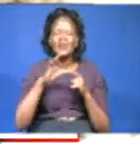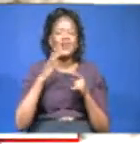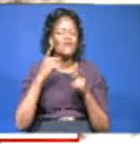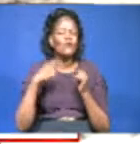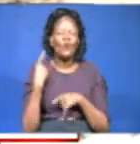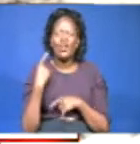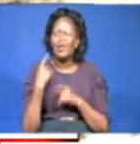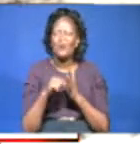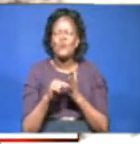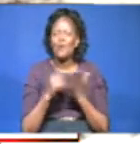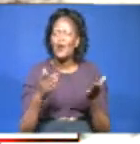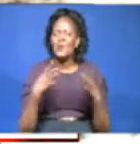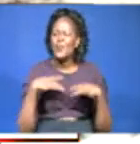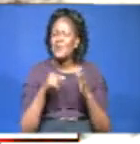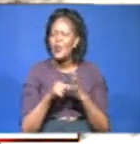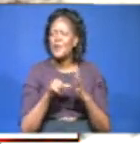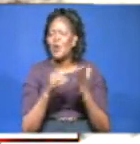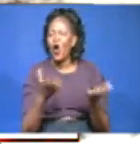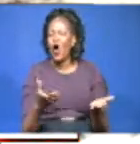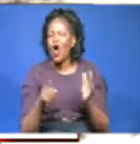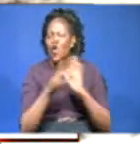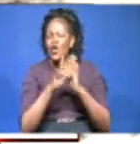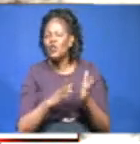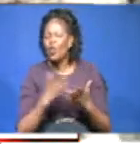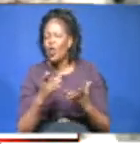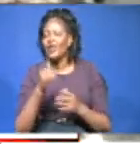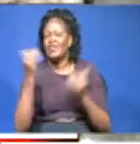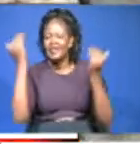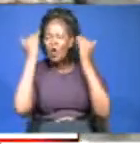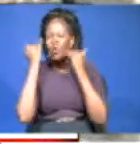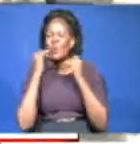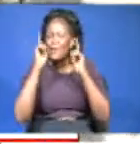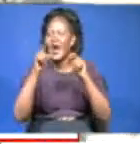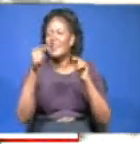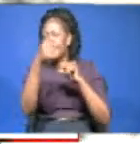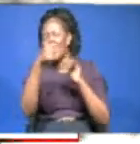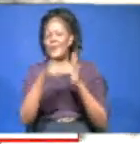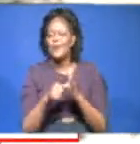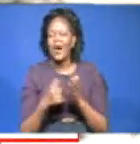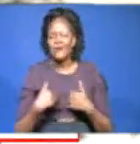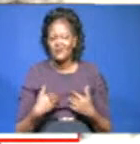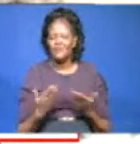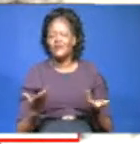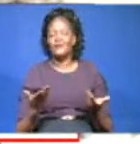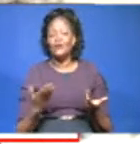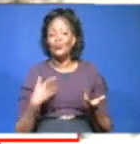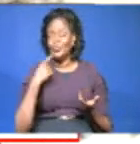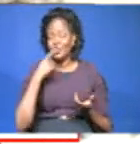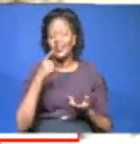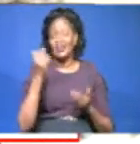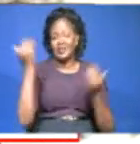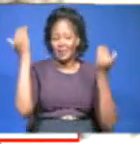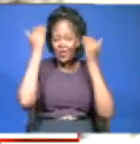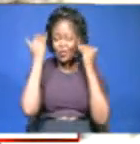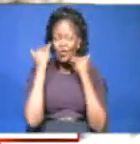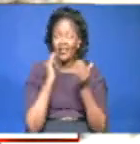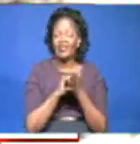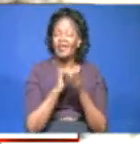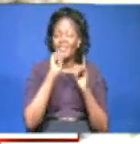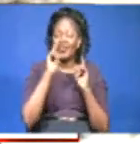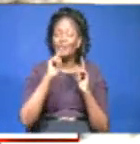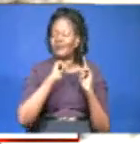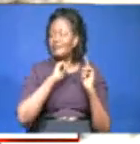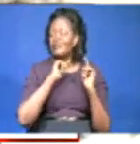Is the problem the people, the lawyers, or the judiciary? But there must be a problem. And I want to tell the judiciary, they are here to dispense